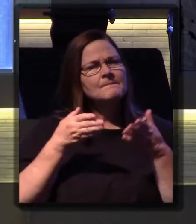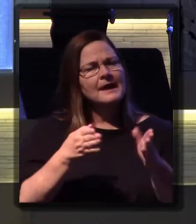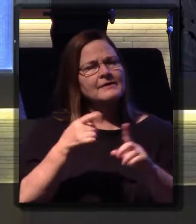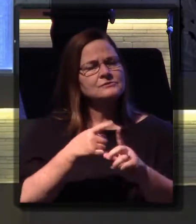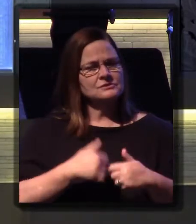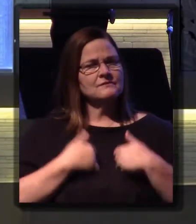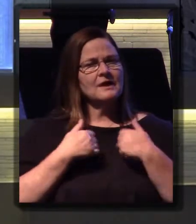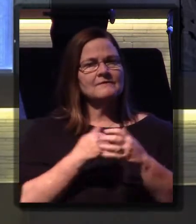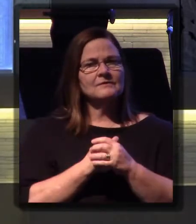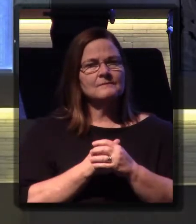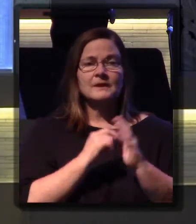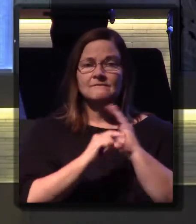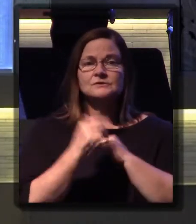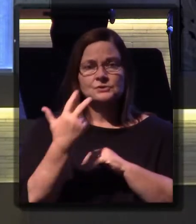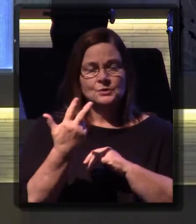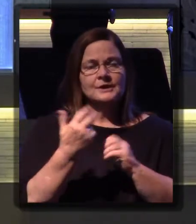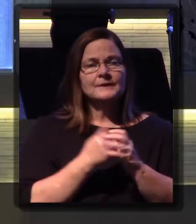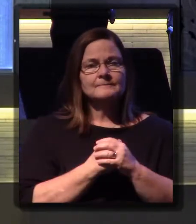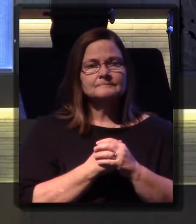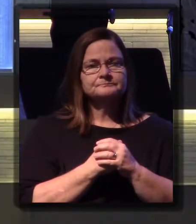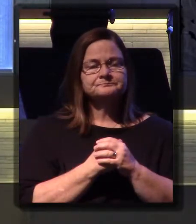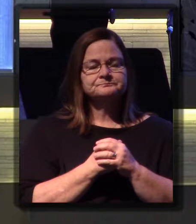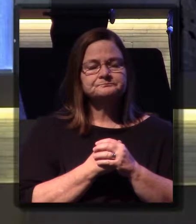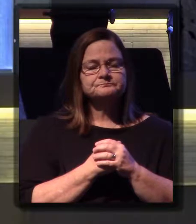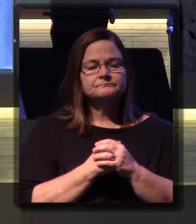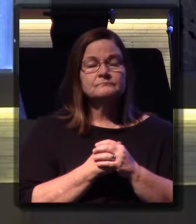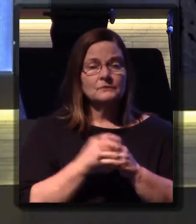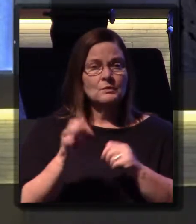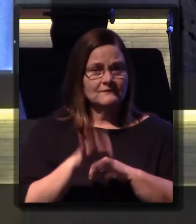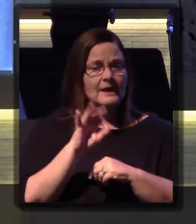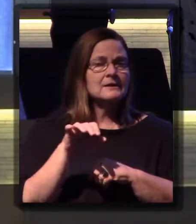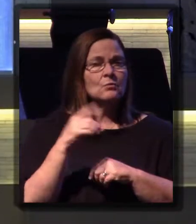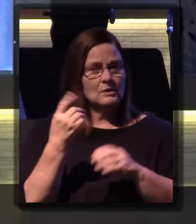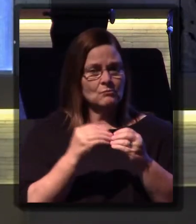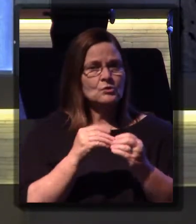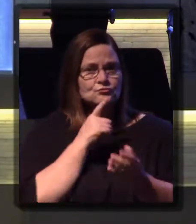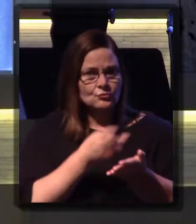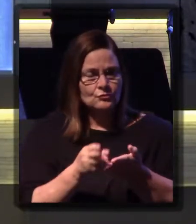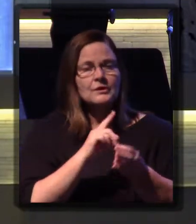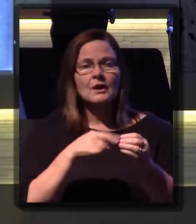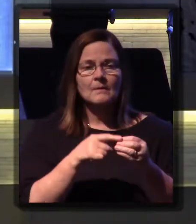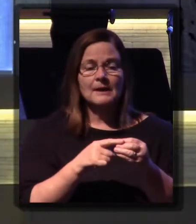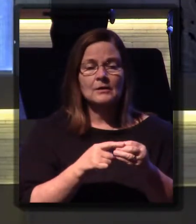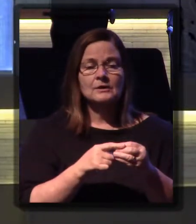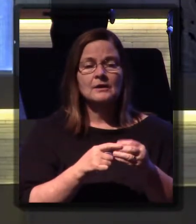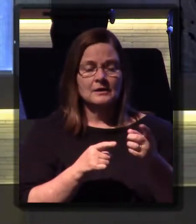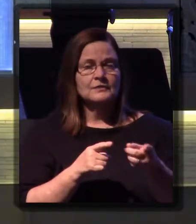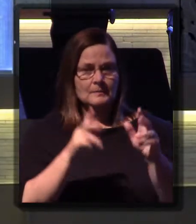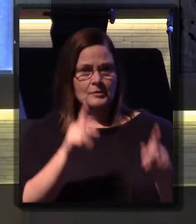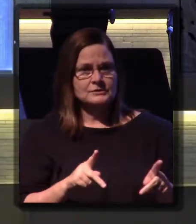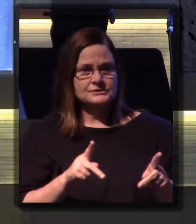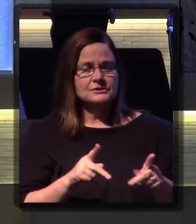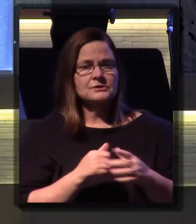Well, God's wisdom is the path to survival, we see. And in verse 3, we are told yet